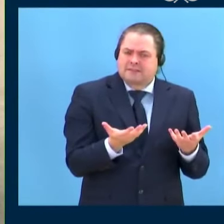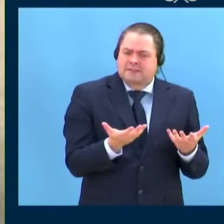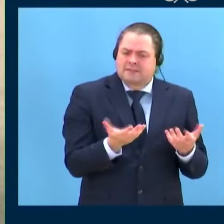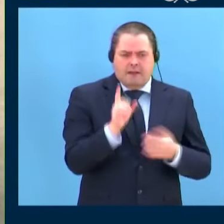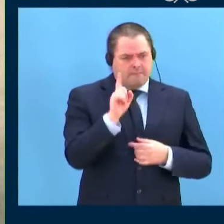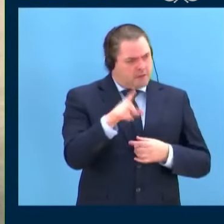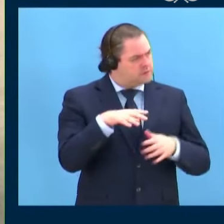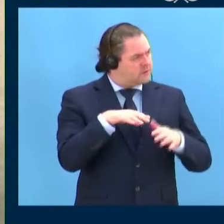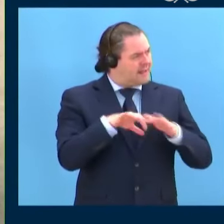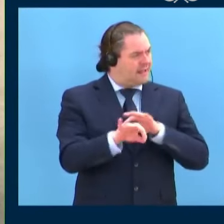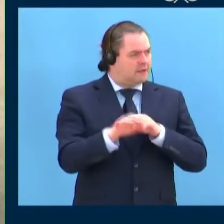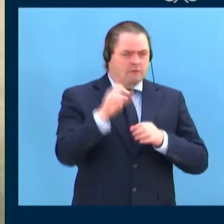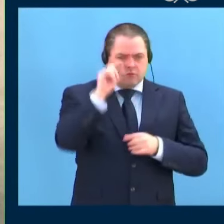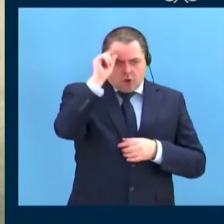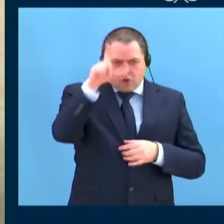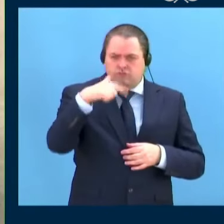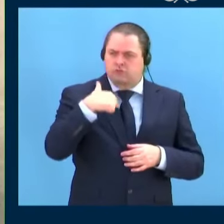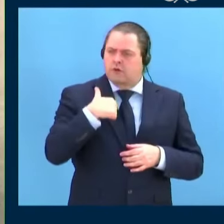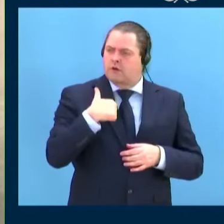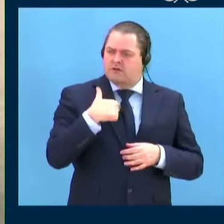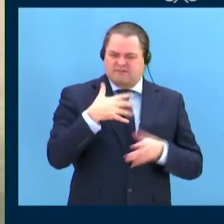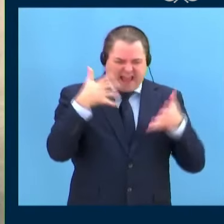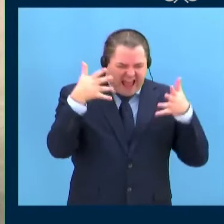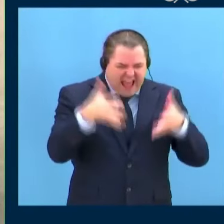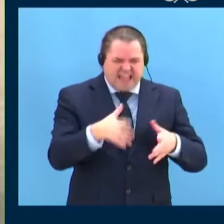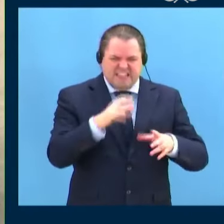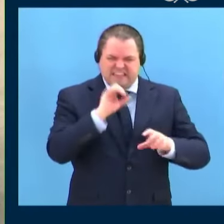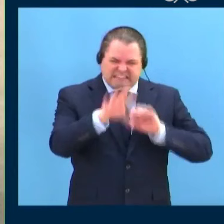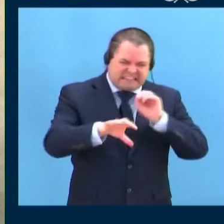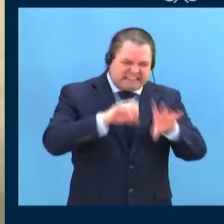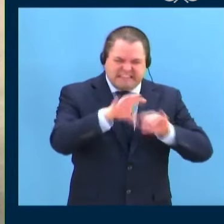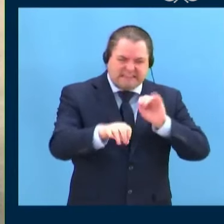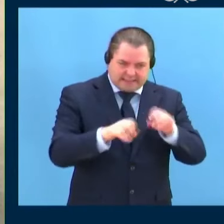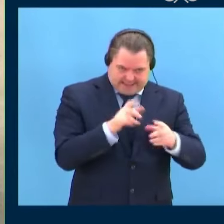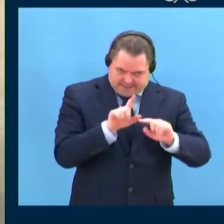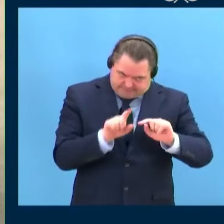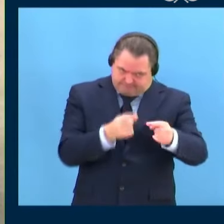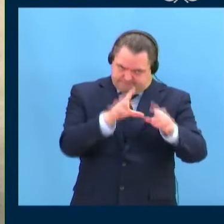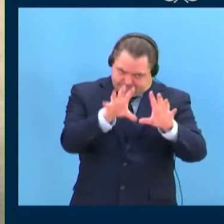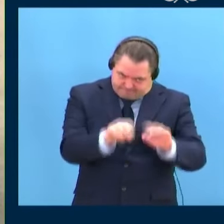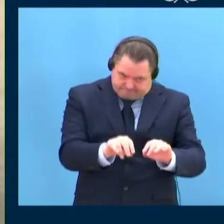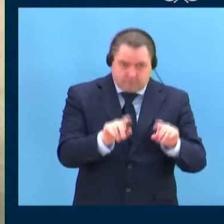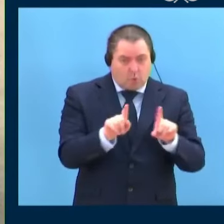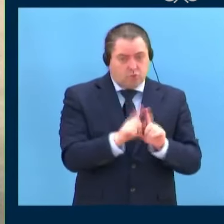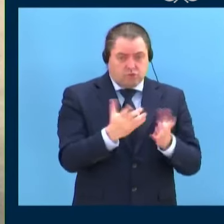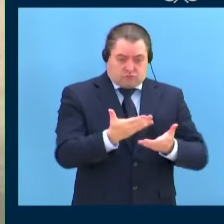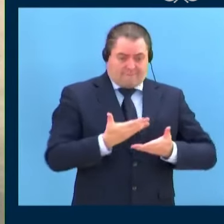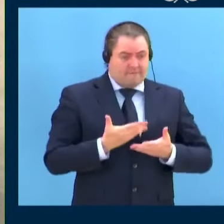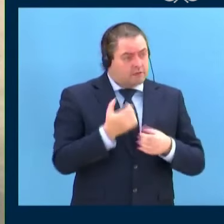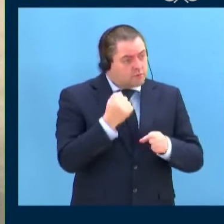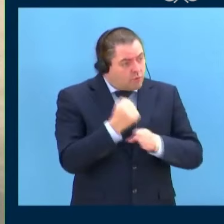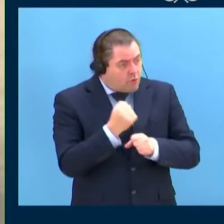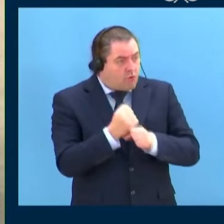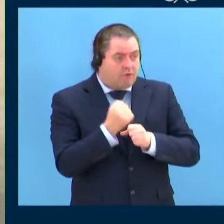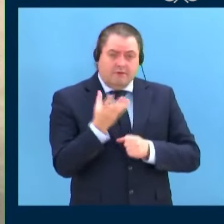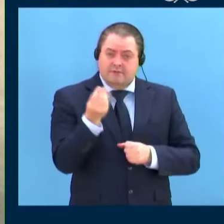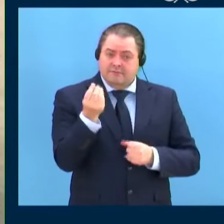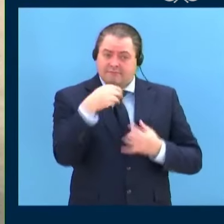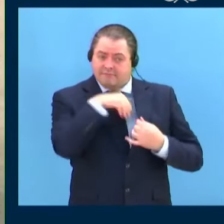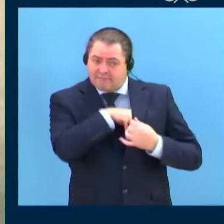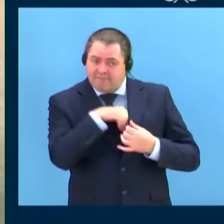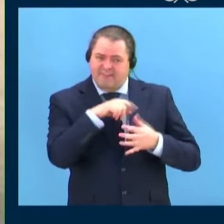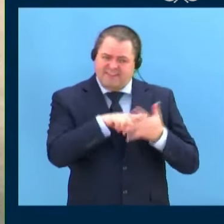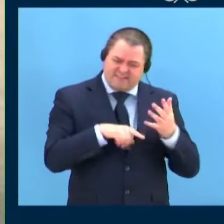cultural rights, for combating hate speech, and for equal economic opportunities for minorities. The plan for a global